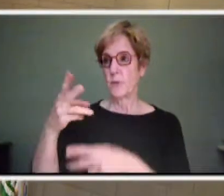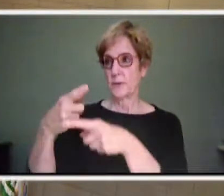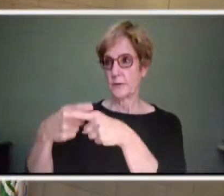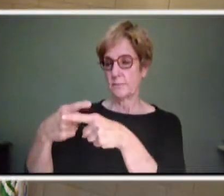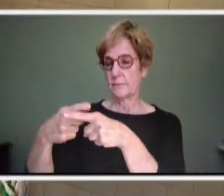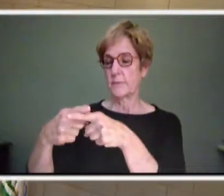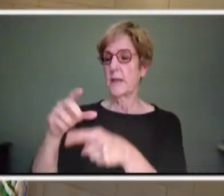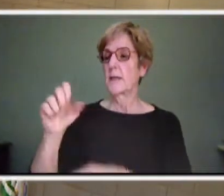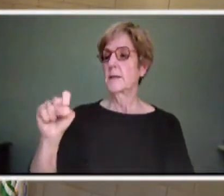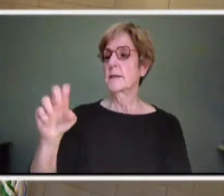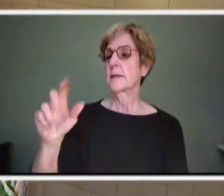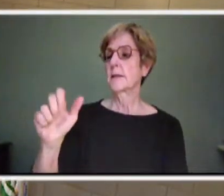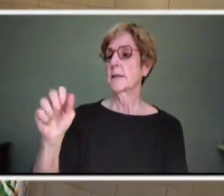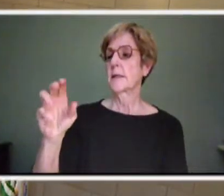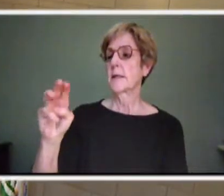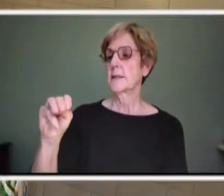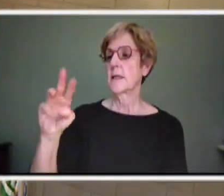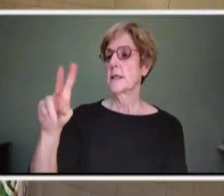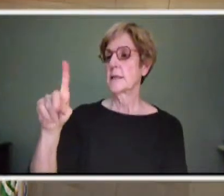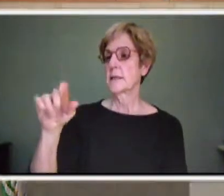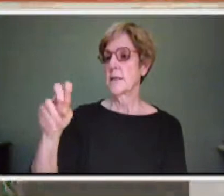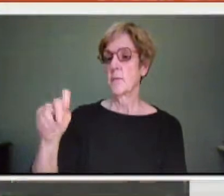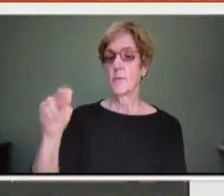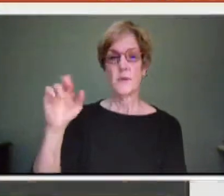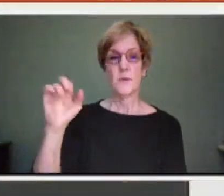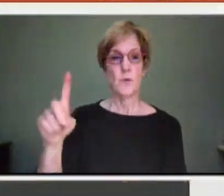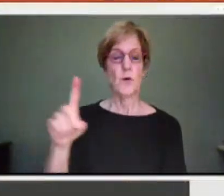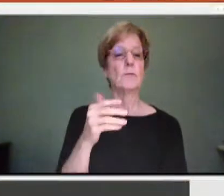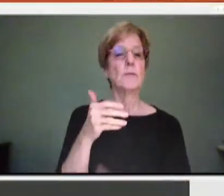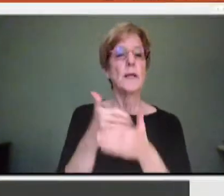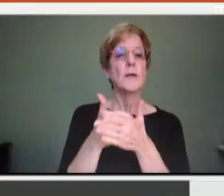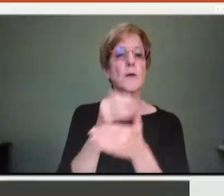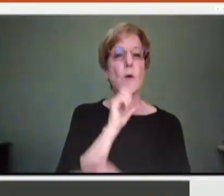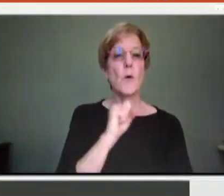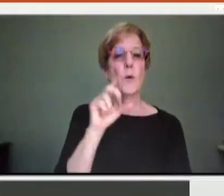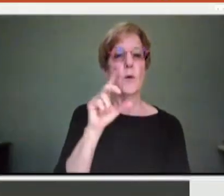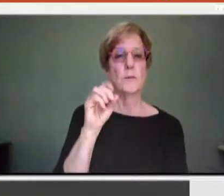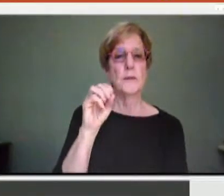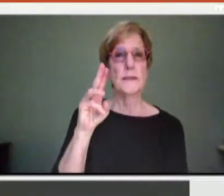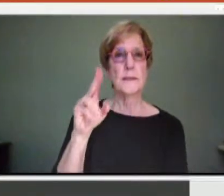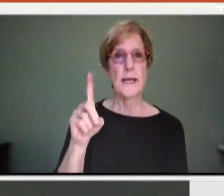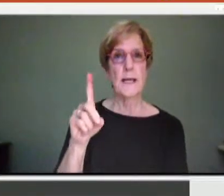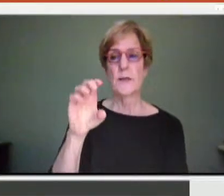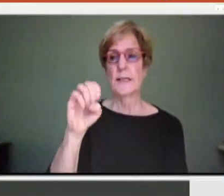Road and Wilkinson Boulevard, north of Old Dow Road in the ETJ